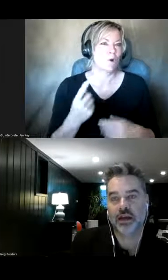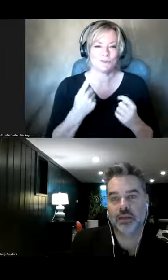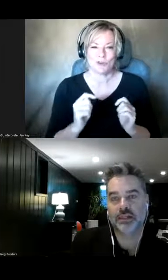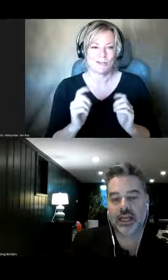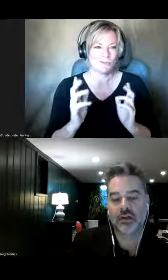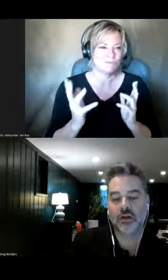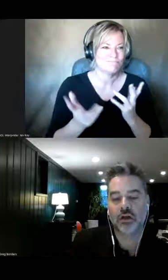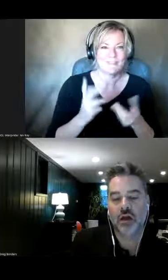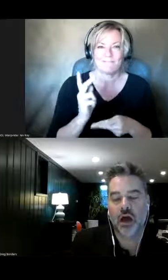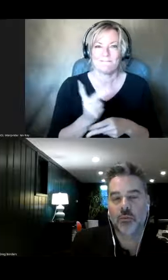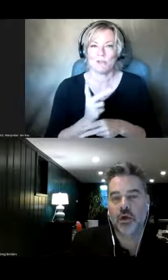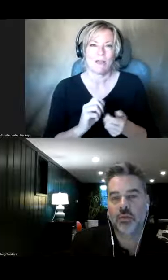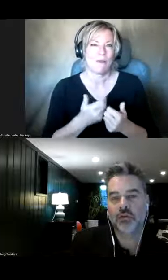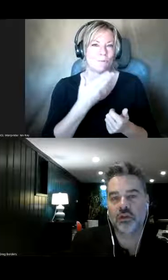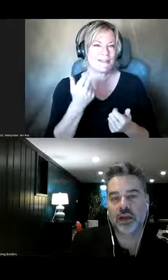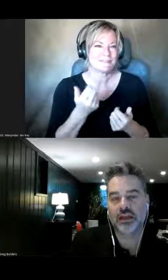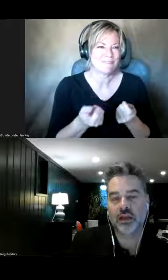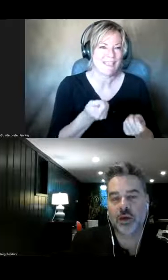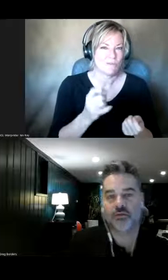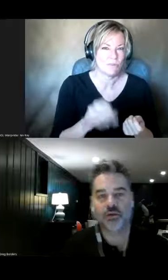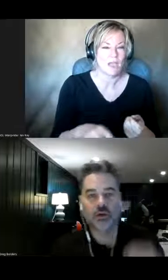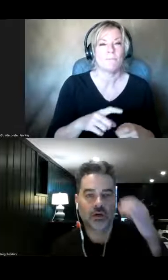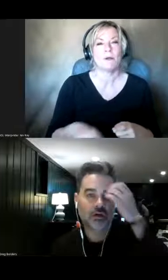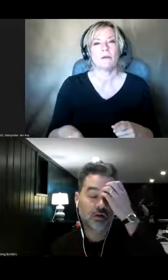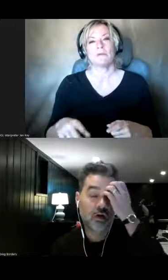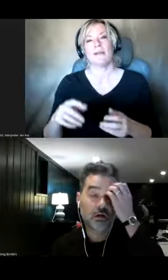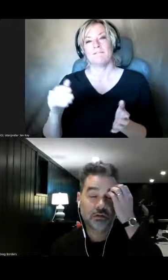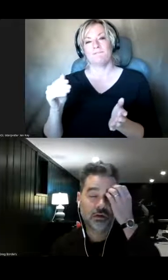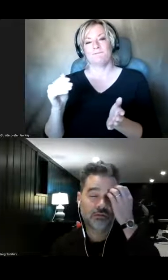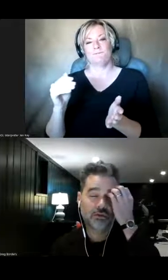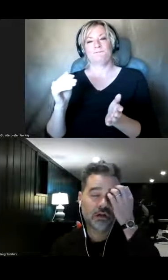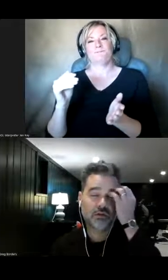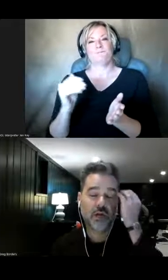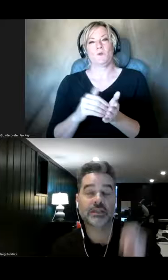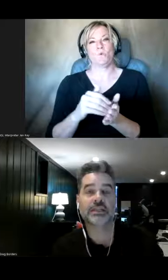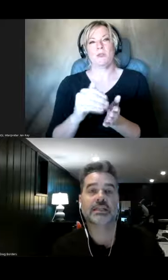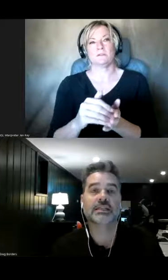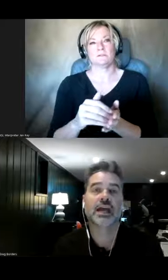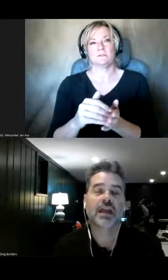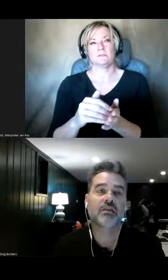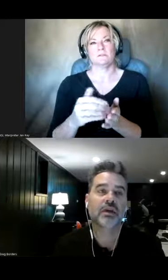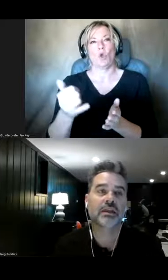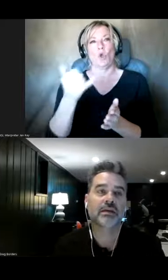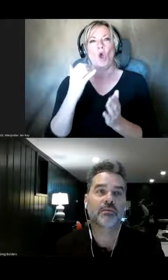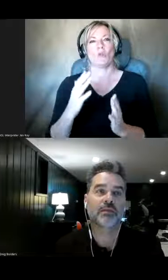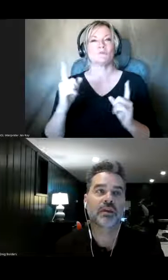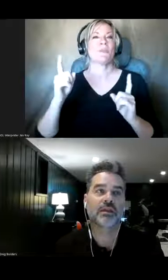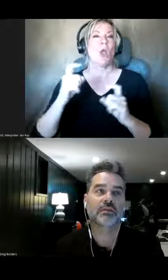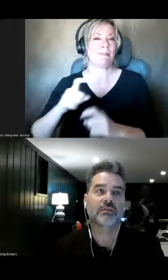how best to handle. But really, when I think about frequent callers with complex needs, I think